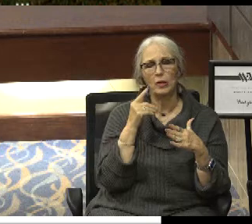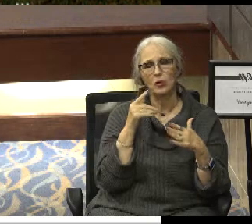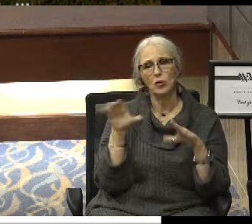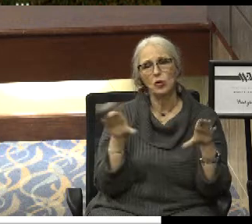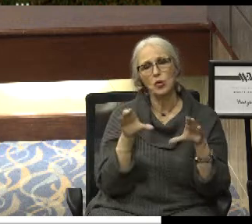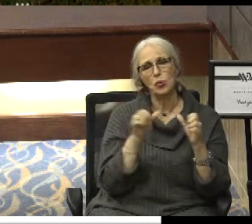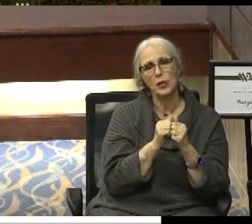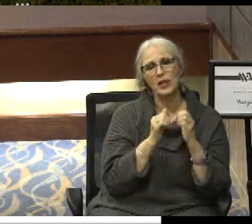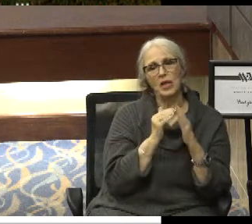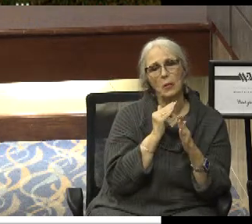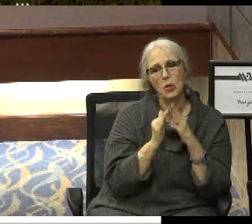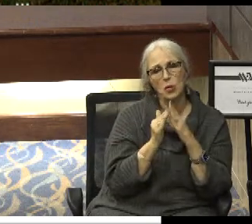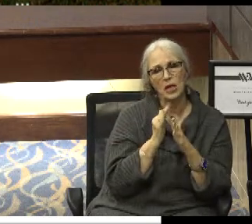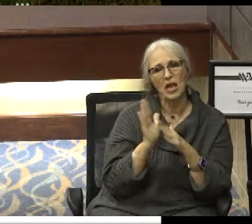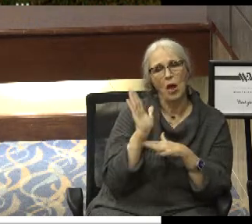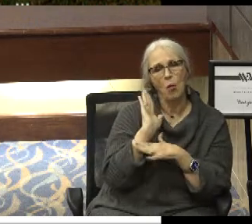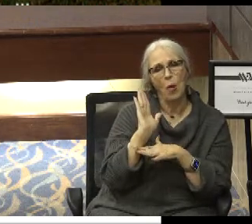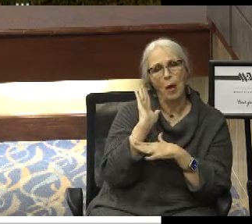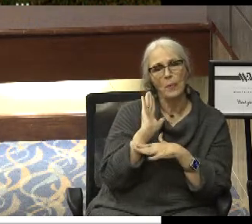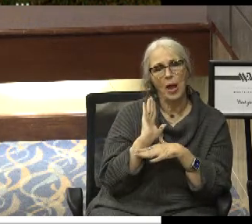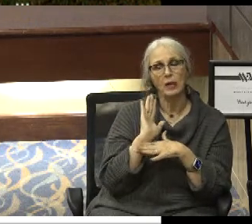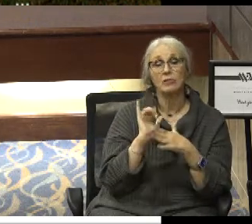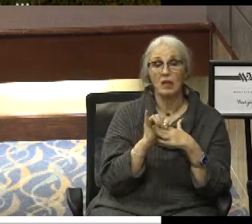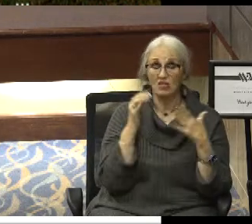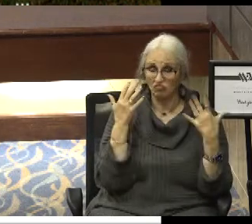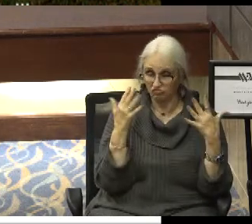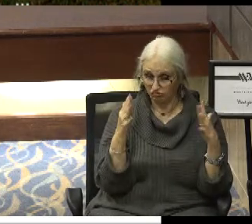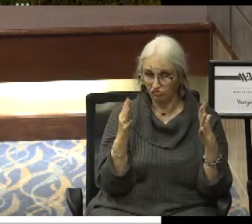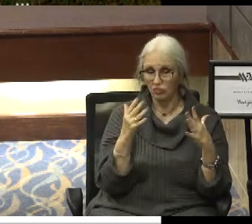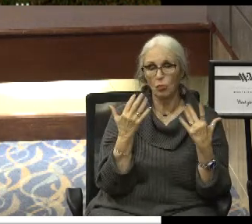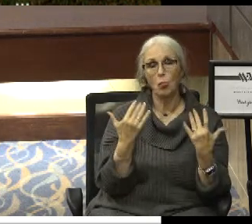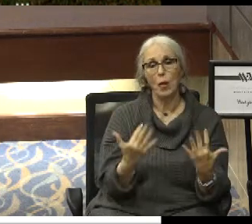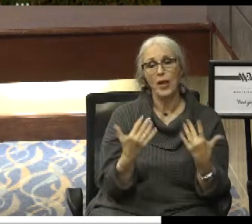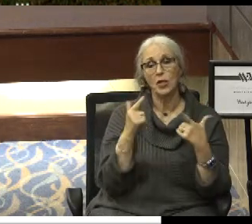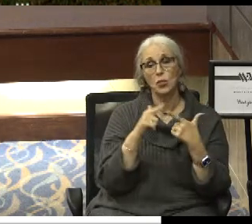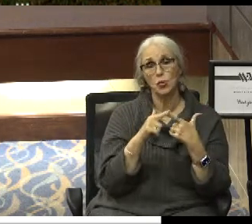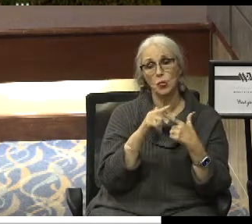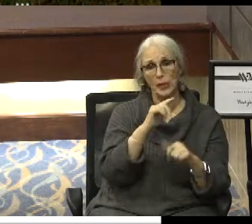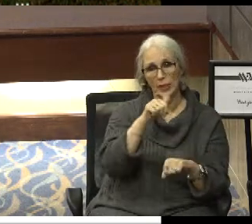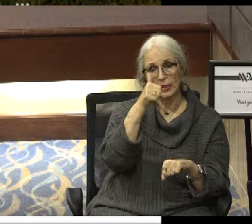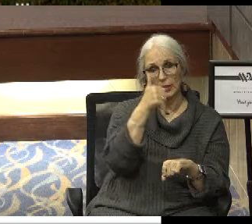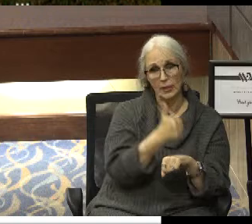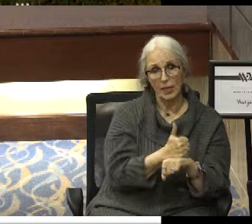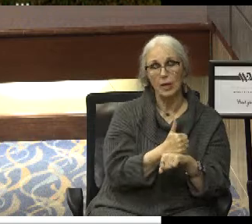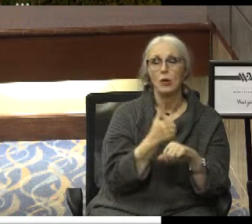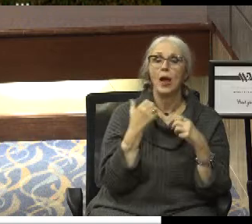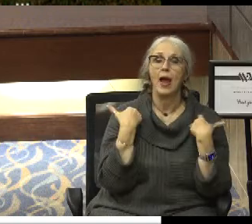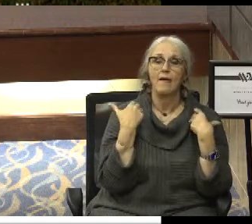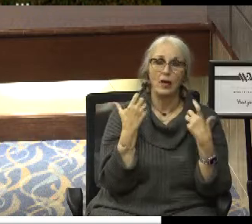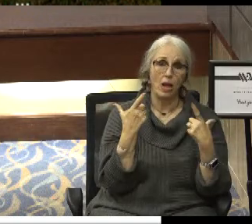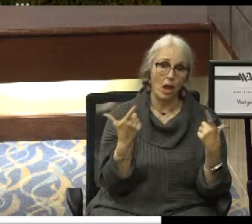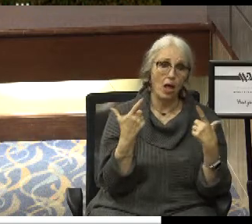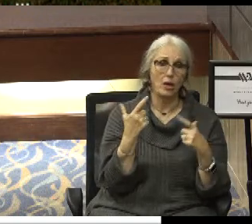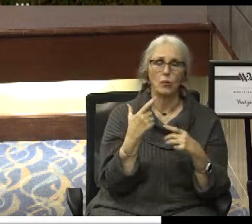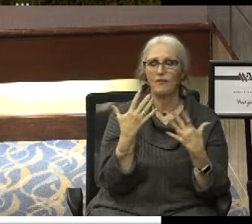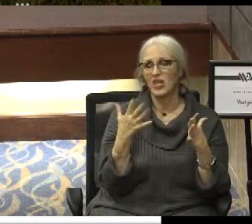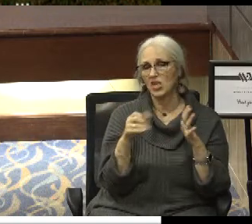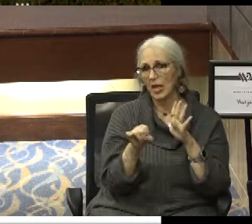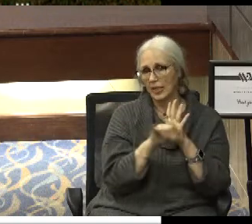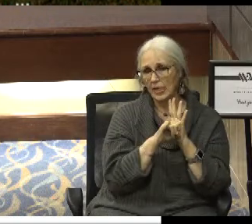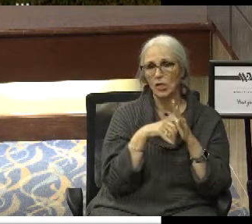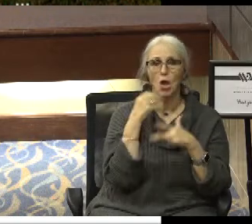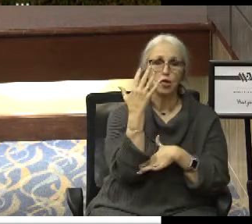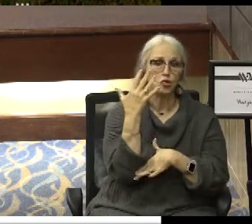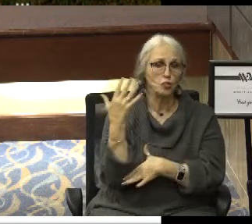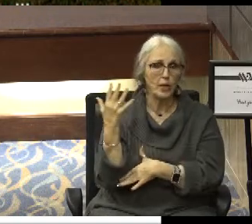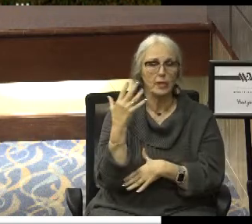a while back. Those are done. They're awaiting installation. So we've got a lot of things here. We've identified all the trees. They're